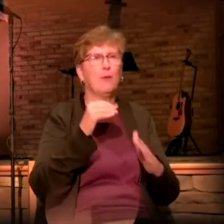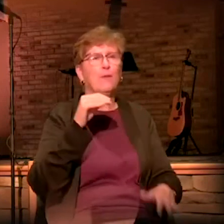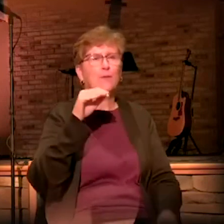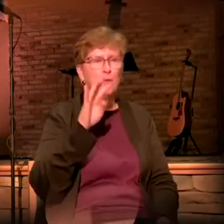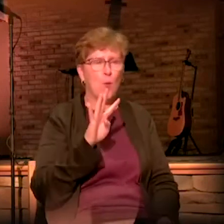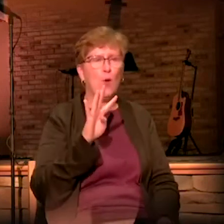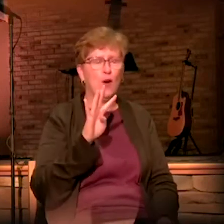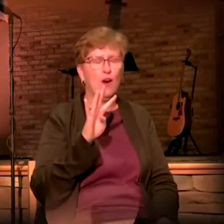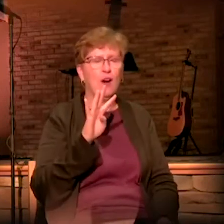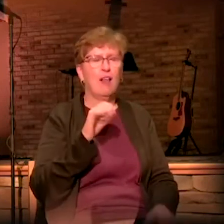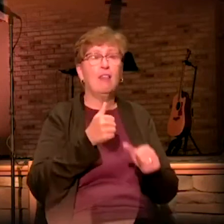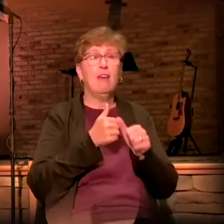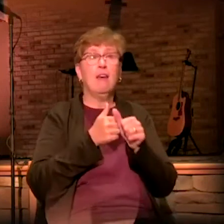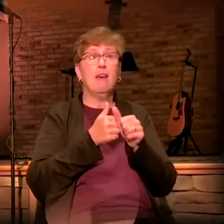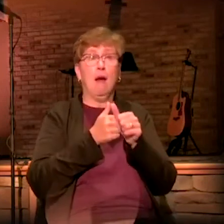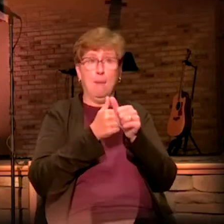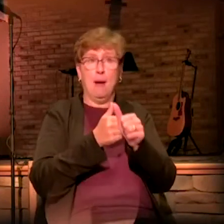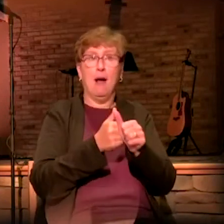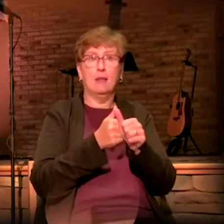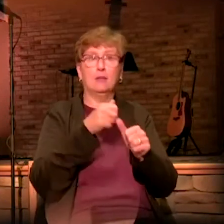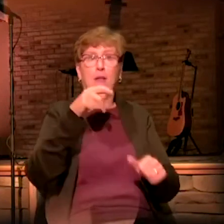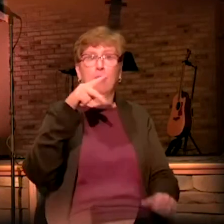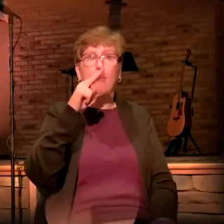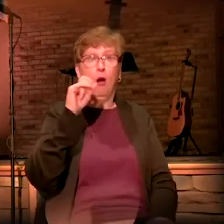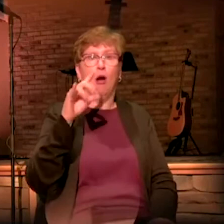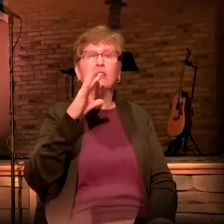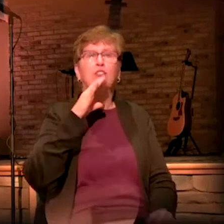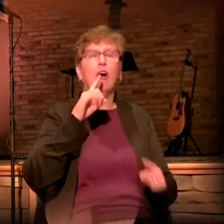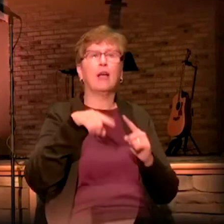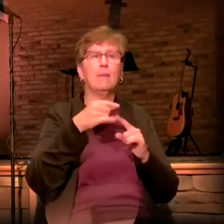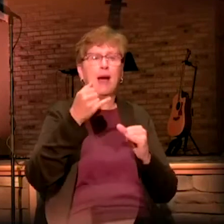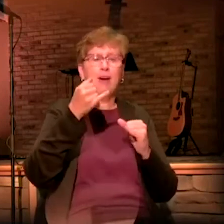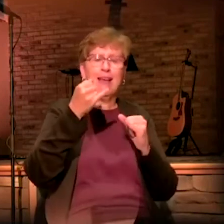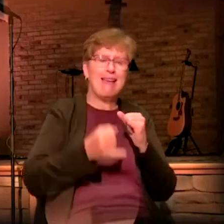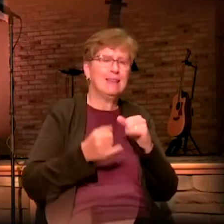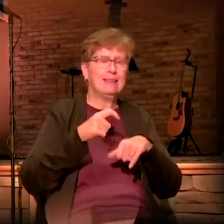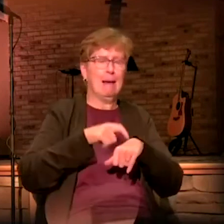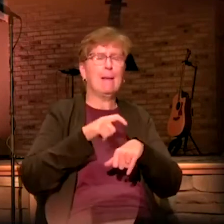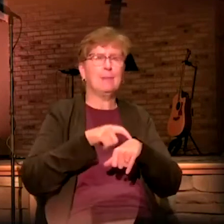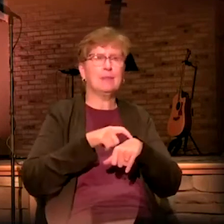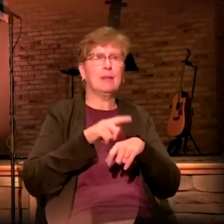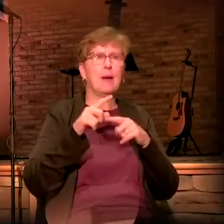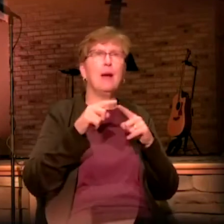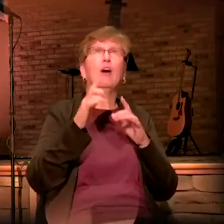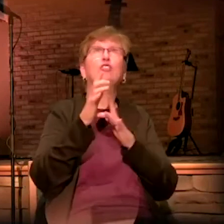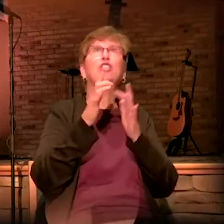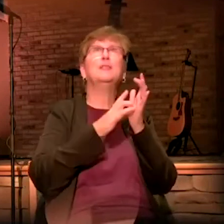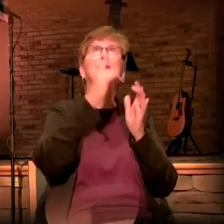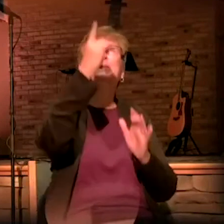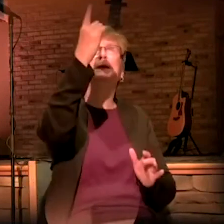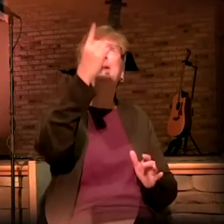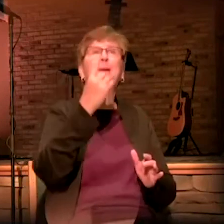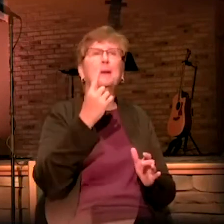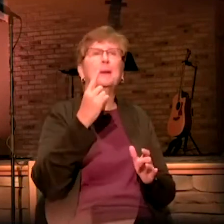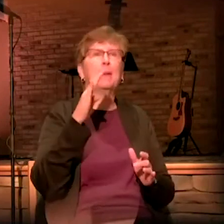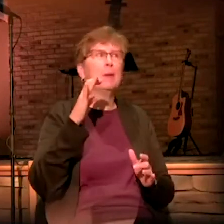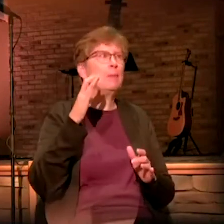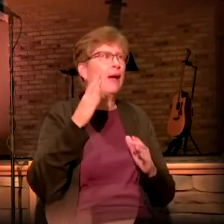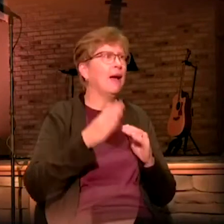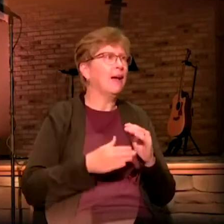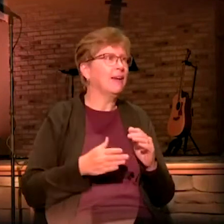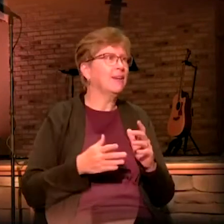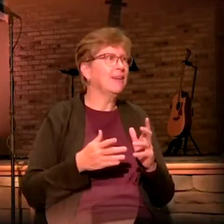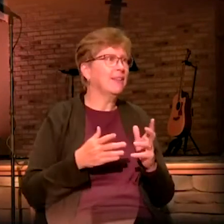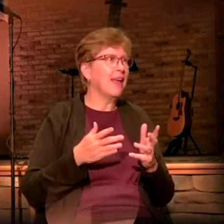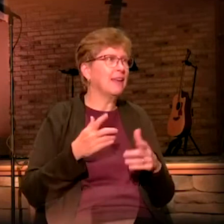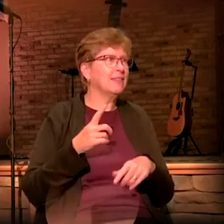the Apostle Paul, he's talking about end times, about the return of Jesus Christ, and how we're going to be